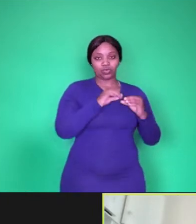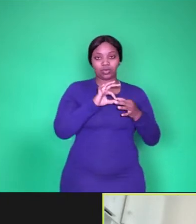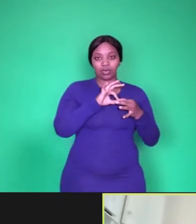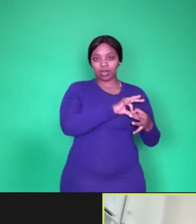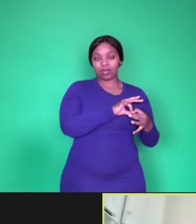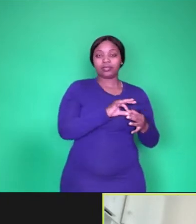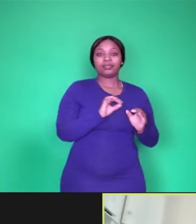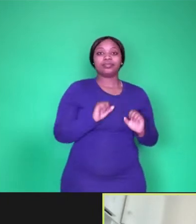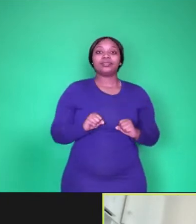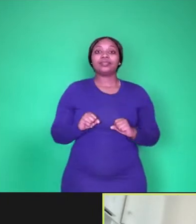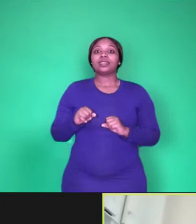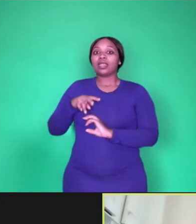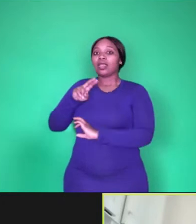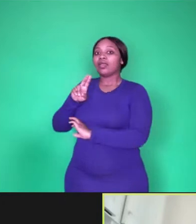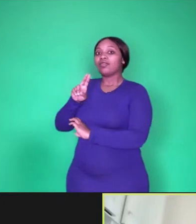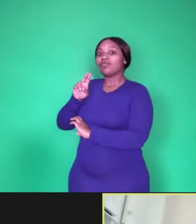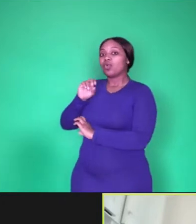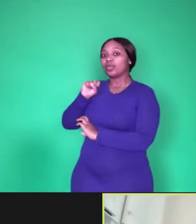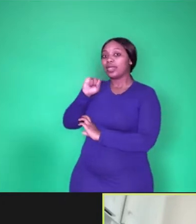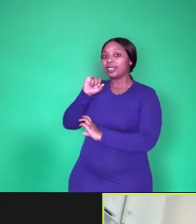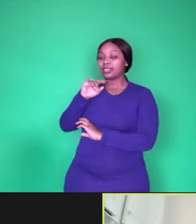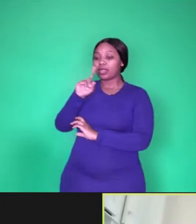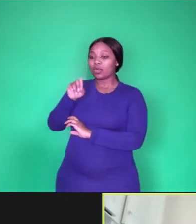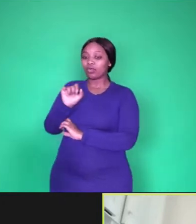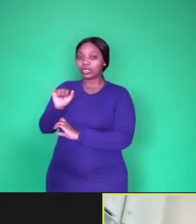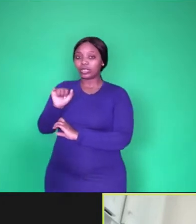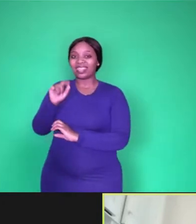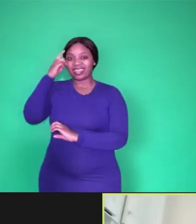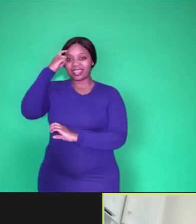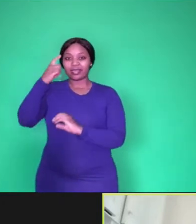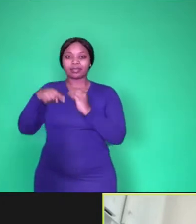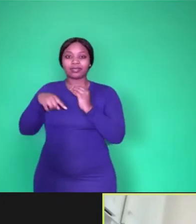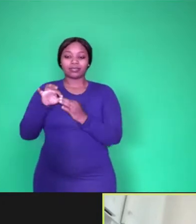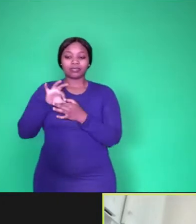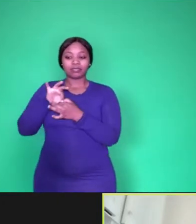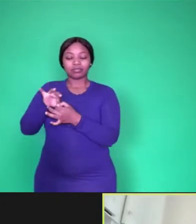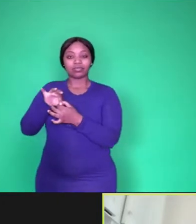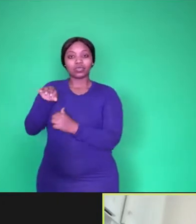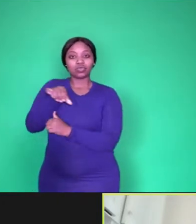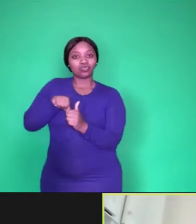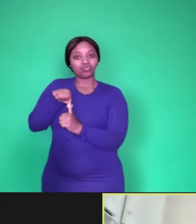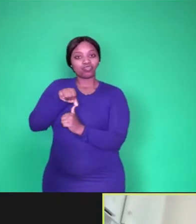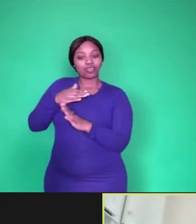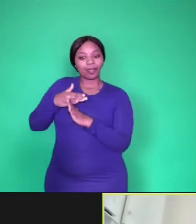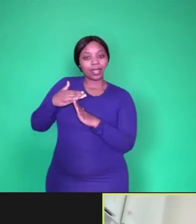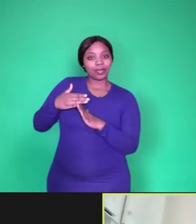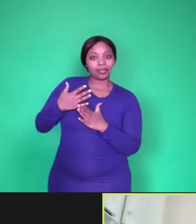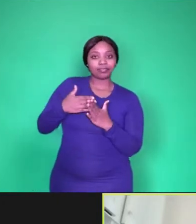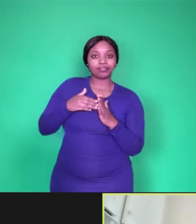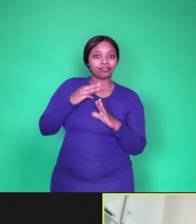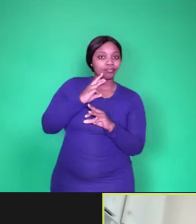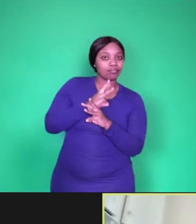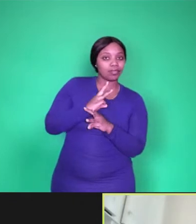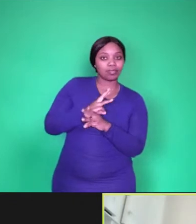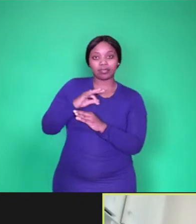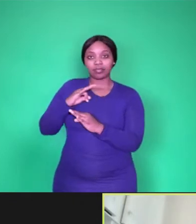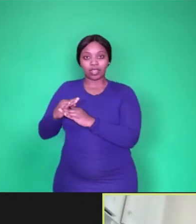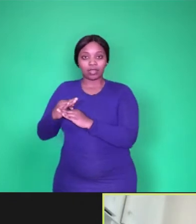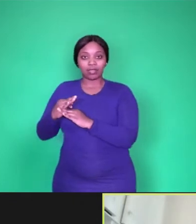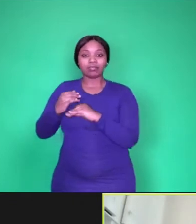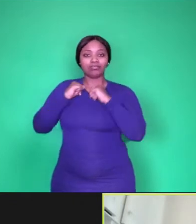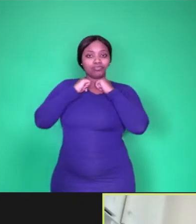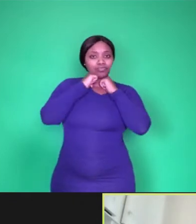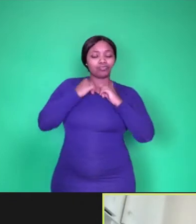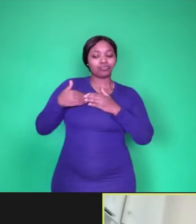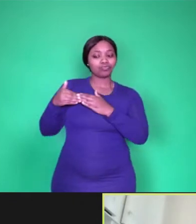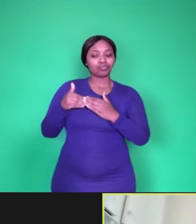Musi's question, I think, is referring to social parenting, which of course is common, and it is a problem in these comparative studies